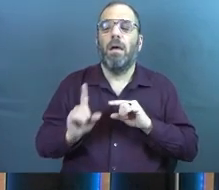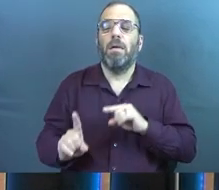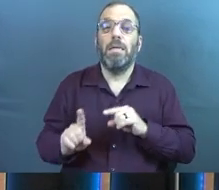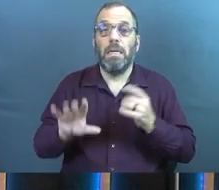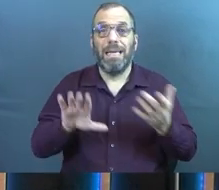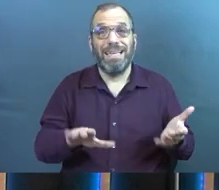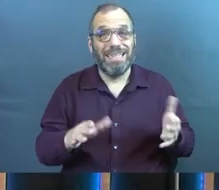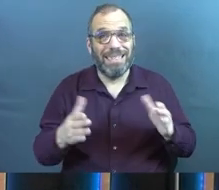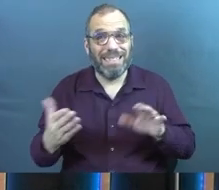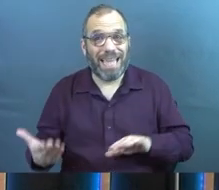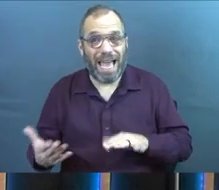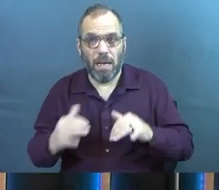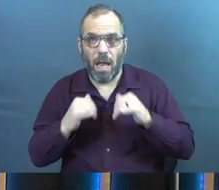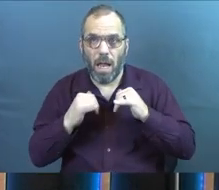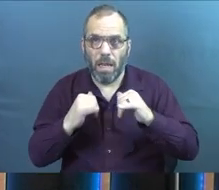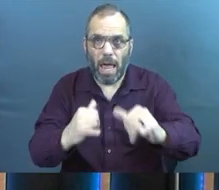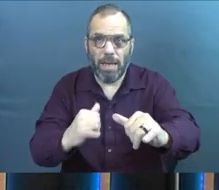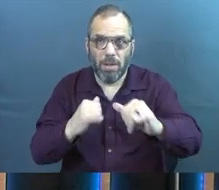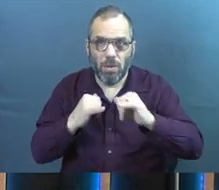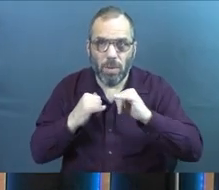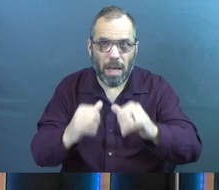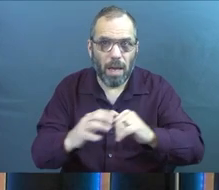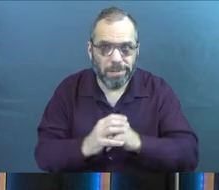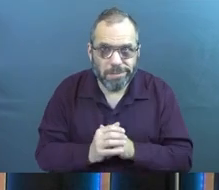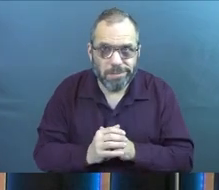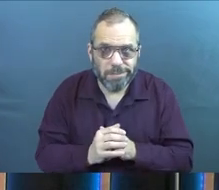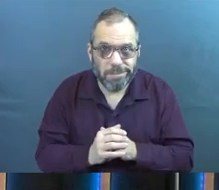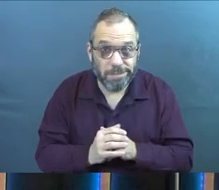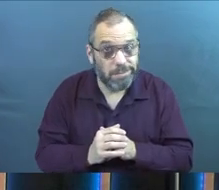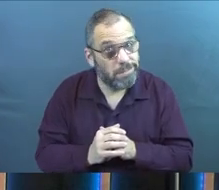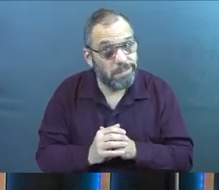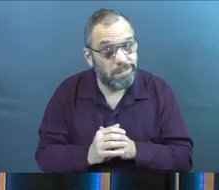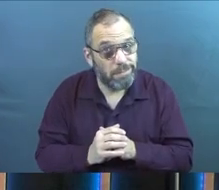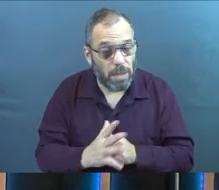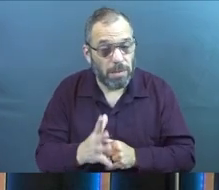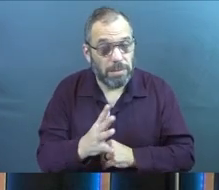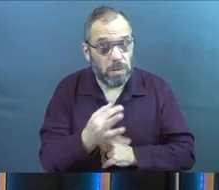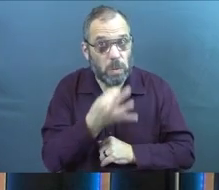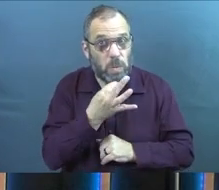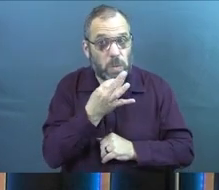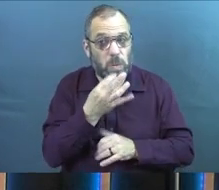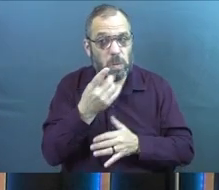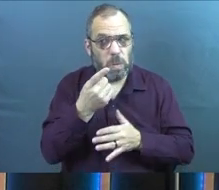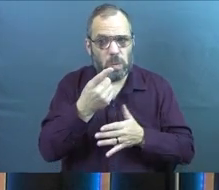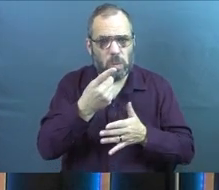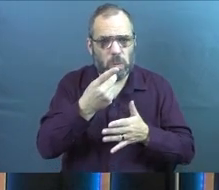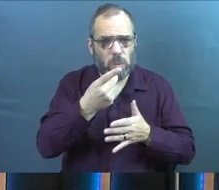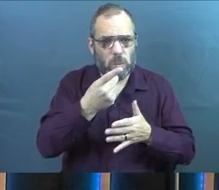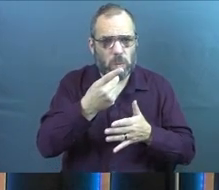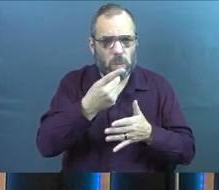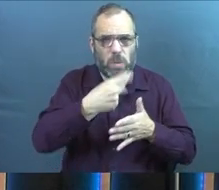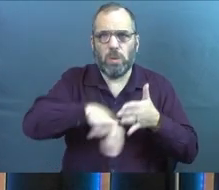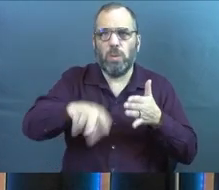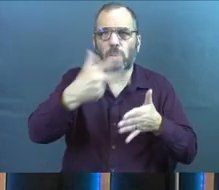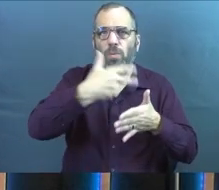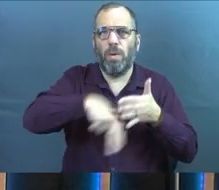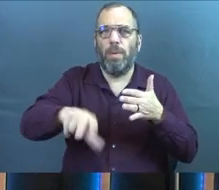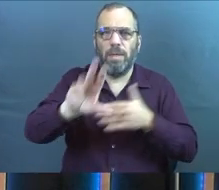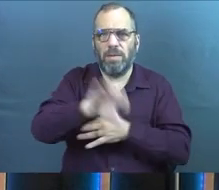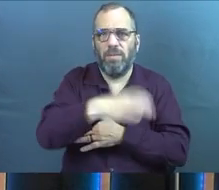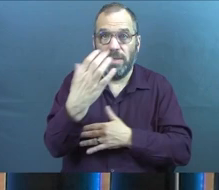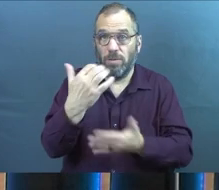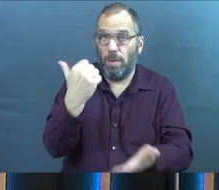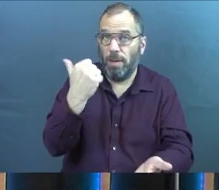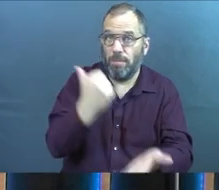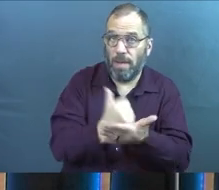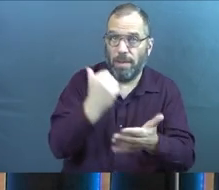He died just like every other human dies. We're going to talk about this in a few weeks, and we're going to celebrate the resurrection of Jesus Christ,